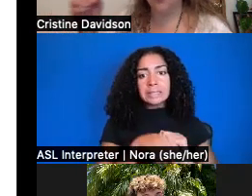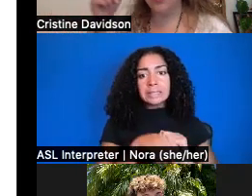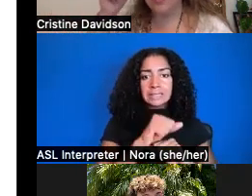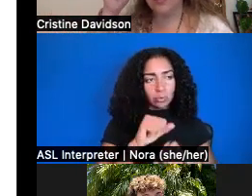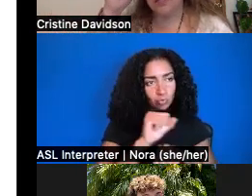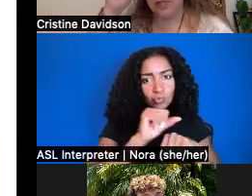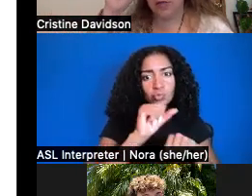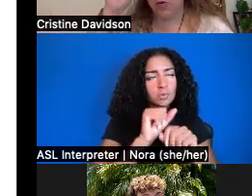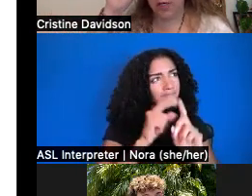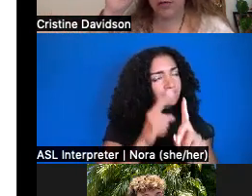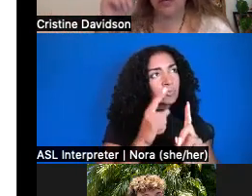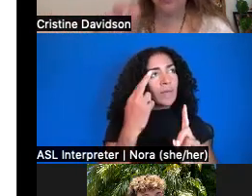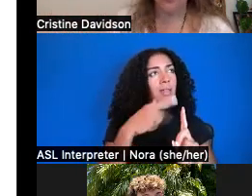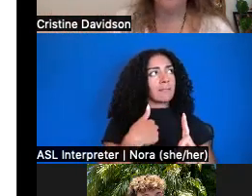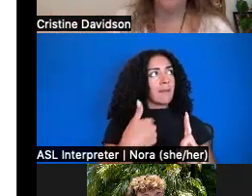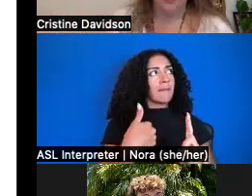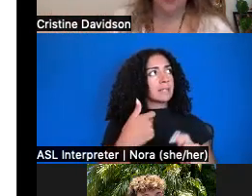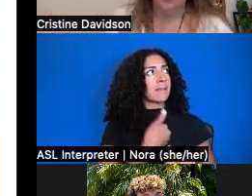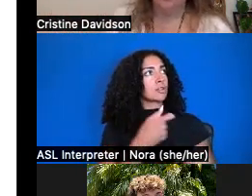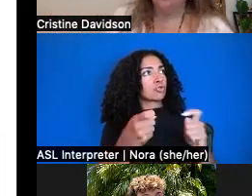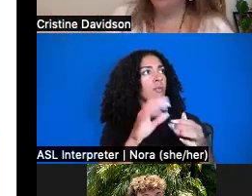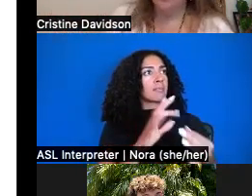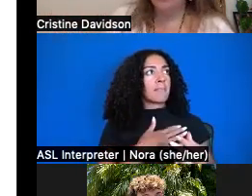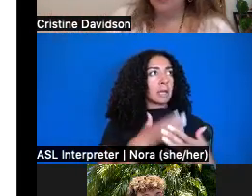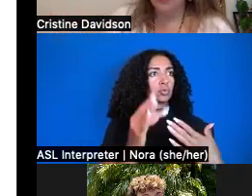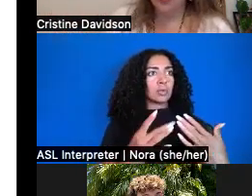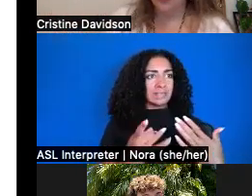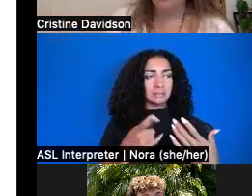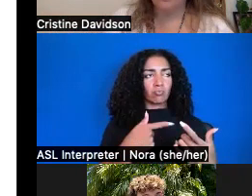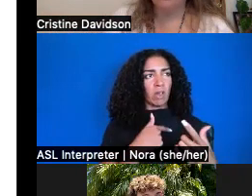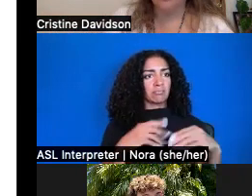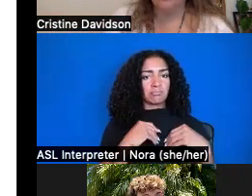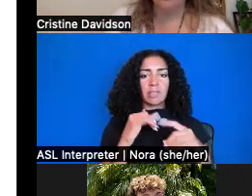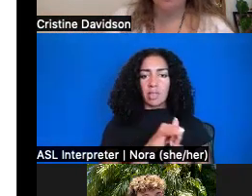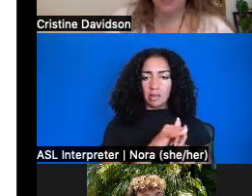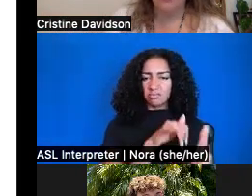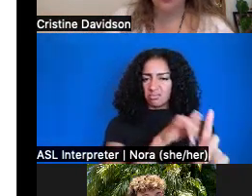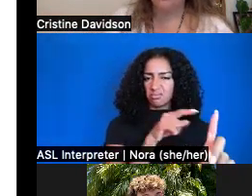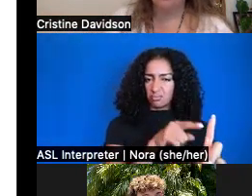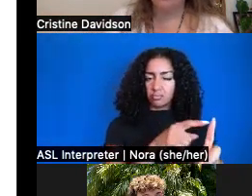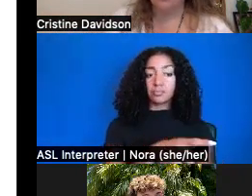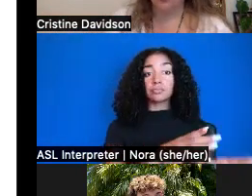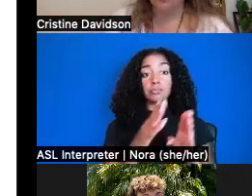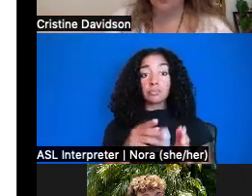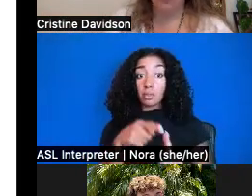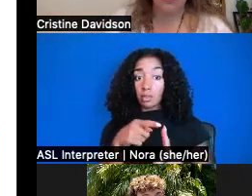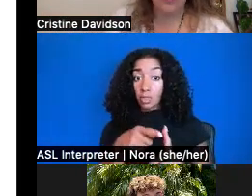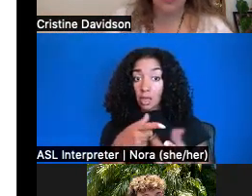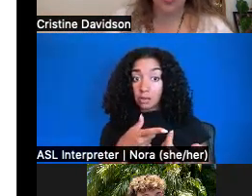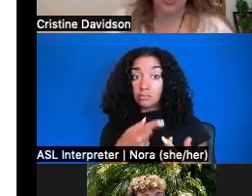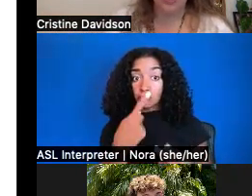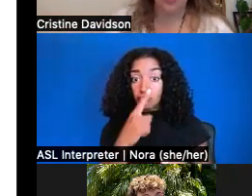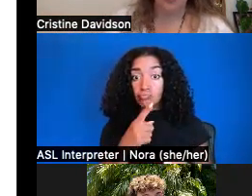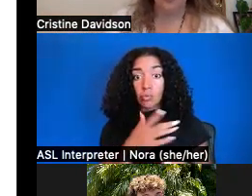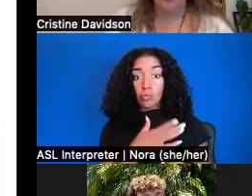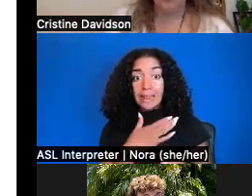over their choices, and they'll own it. Right? So are they amendable to treatment? Can they be managed safely in community? What does that